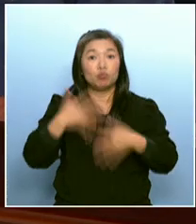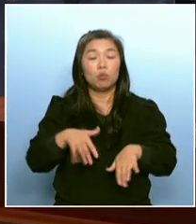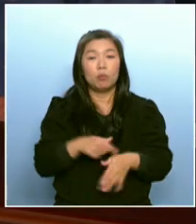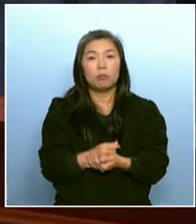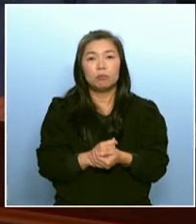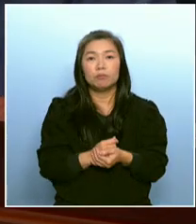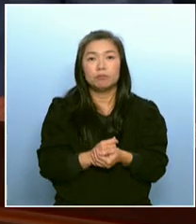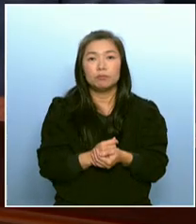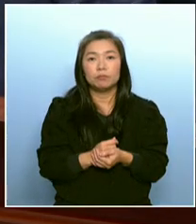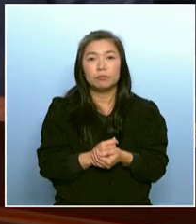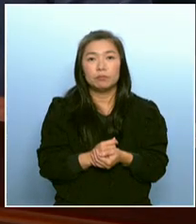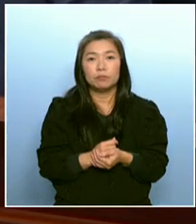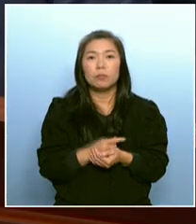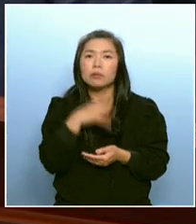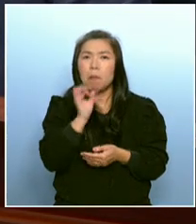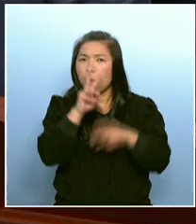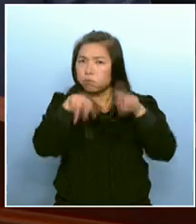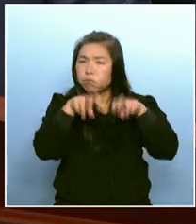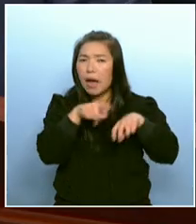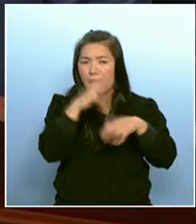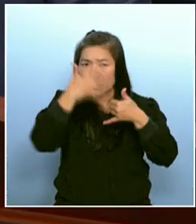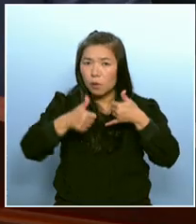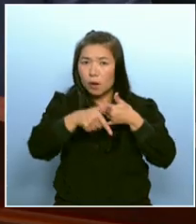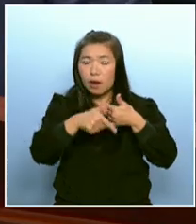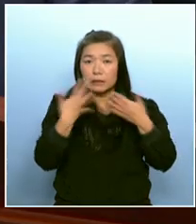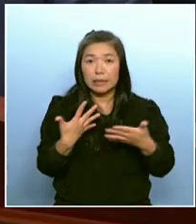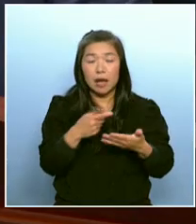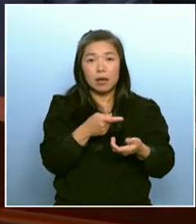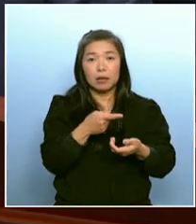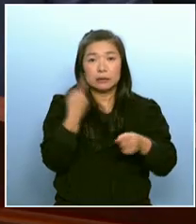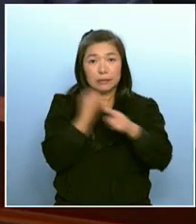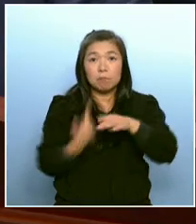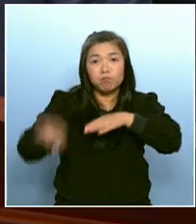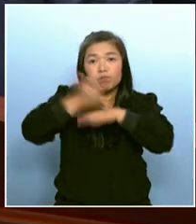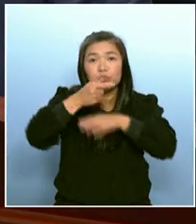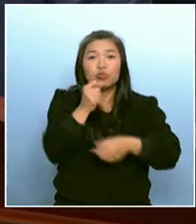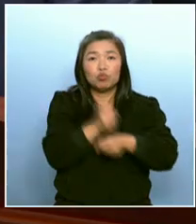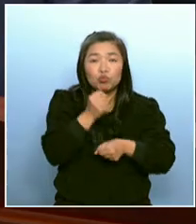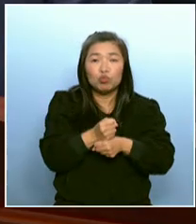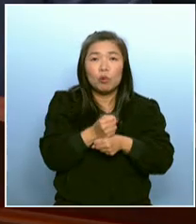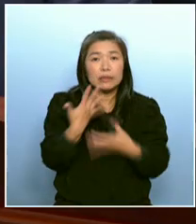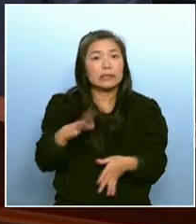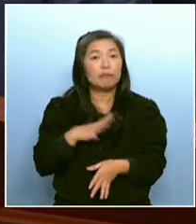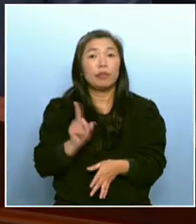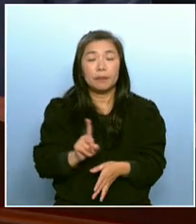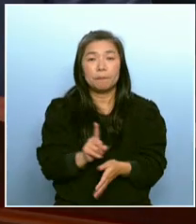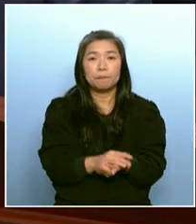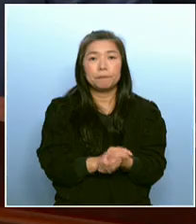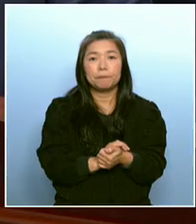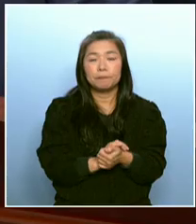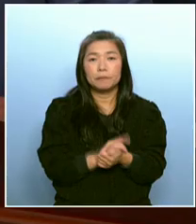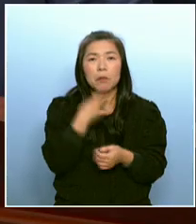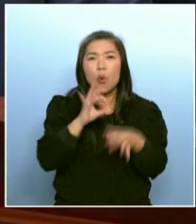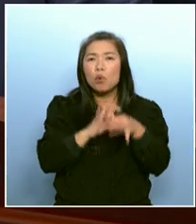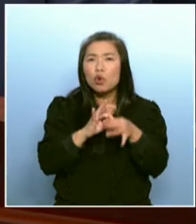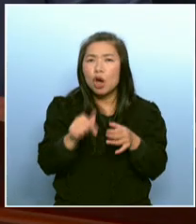the participating children, some of them have already found a job. Is